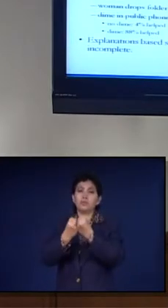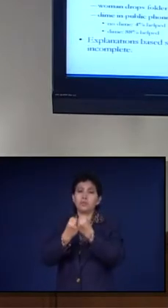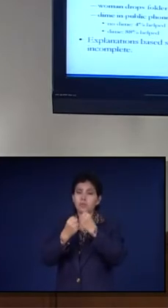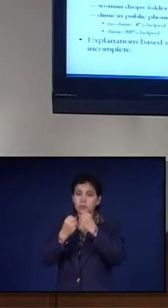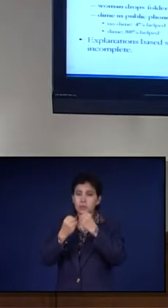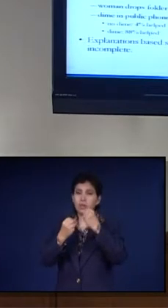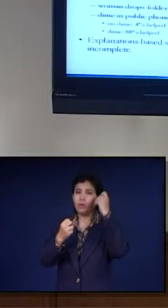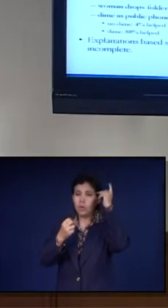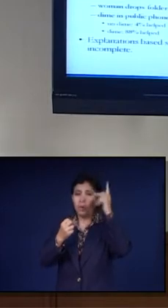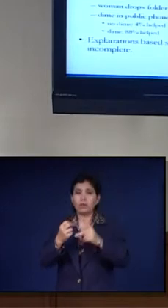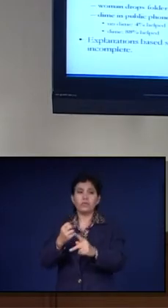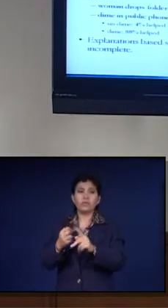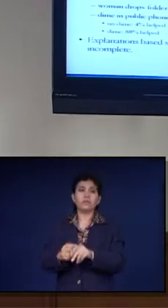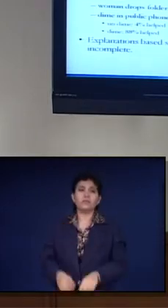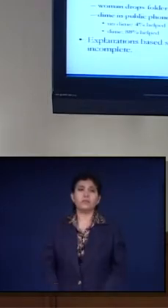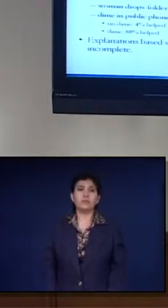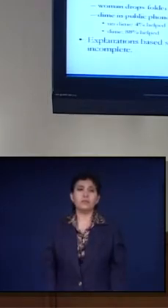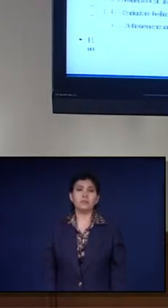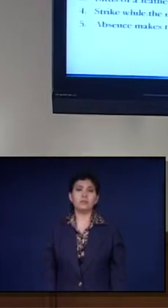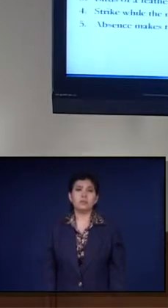well as the personality.